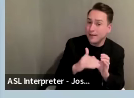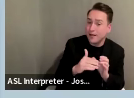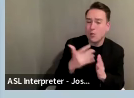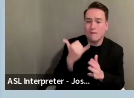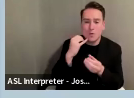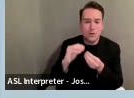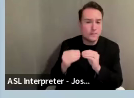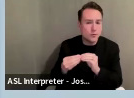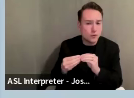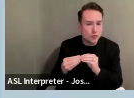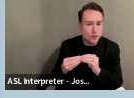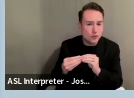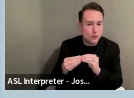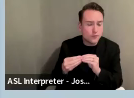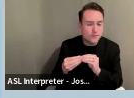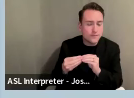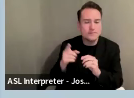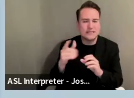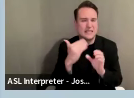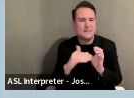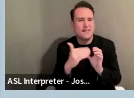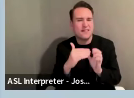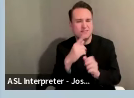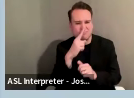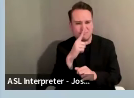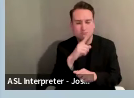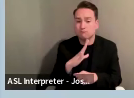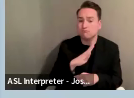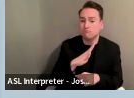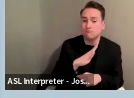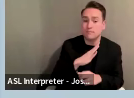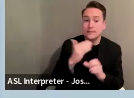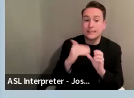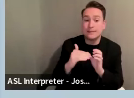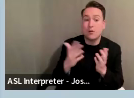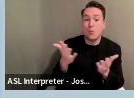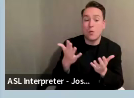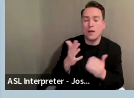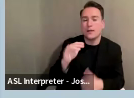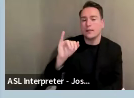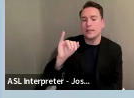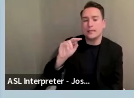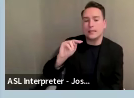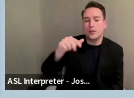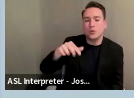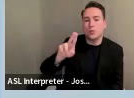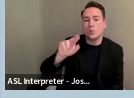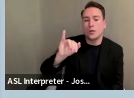want our phone number? Email. Okay, it's inquiries,